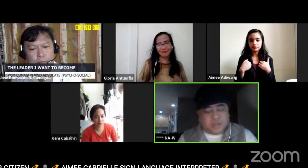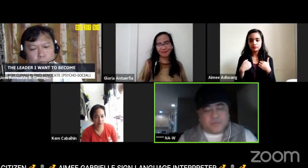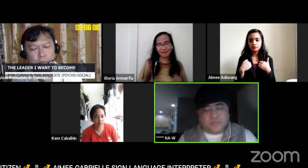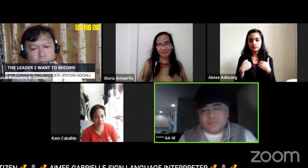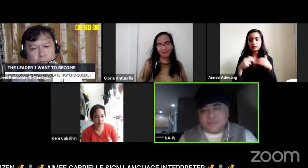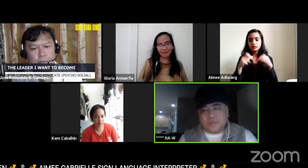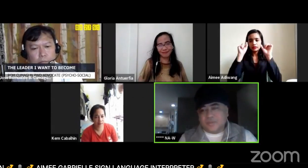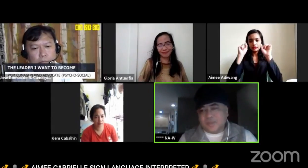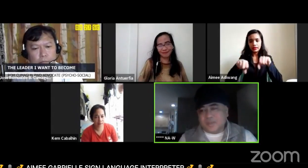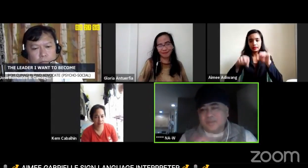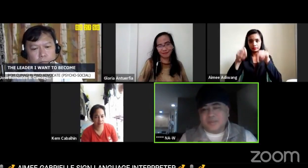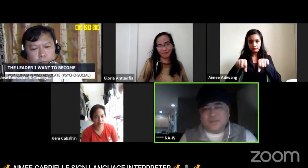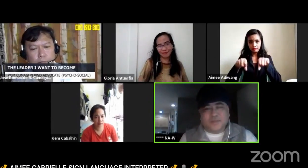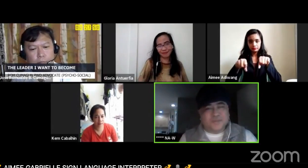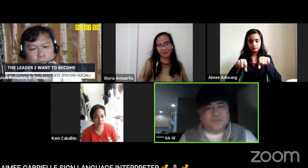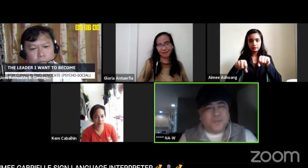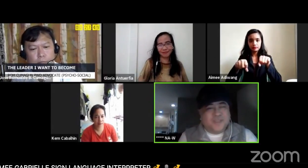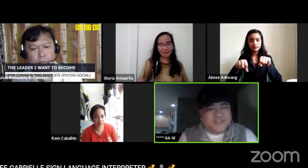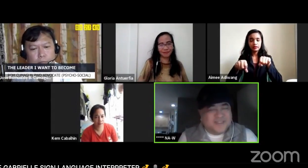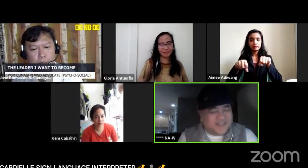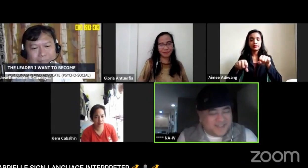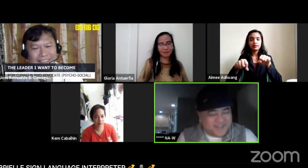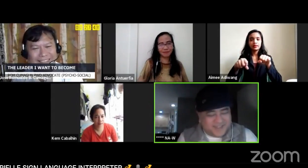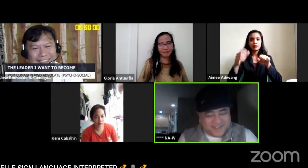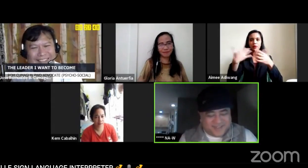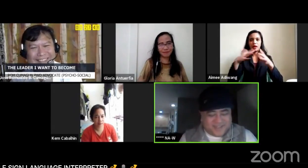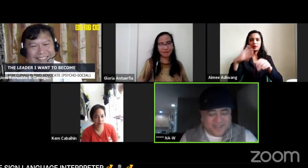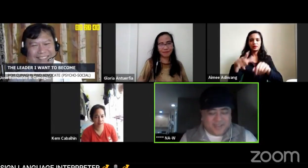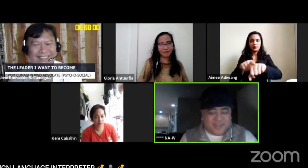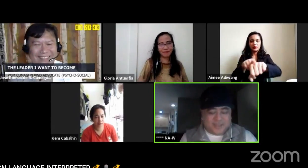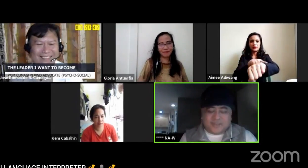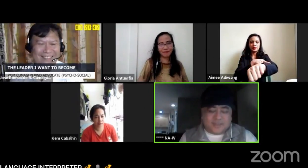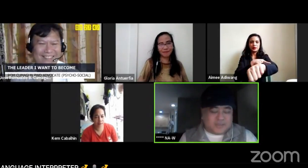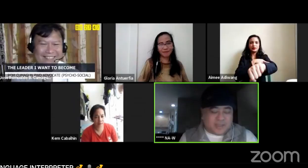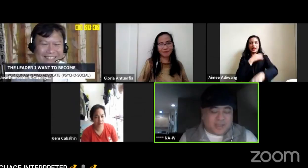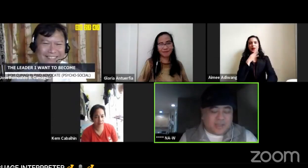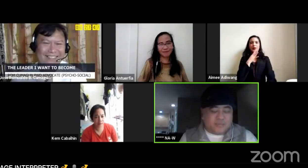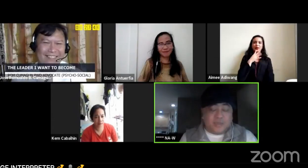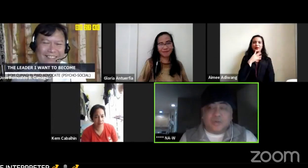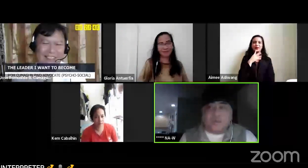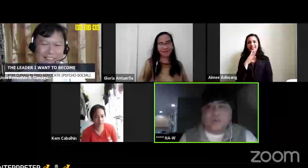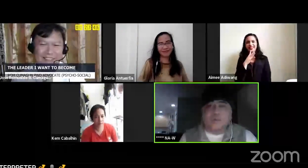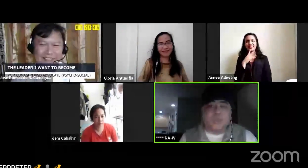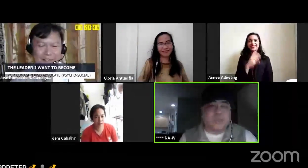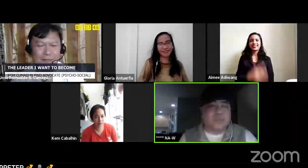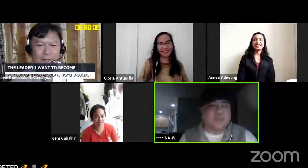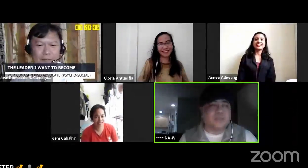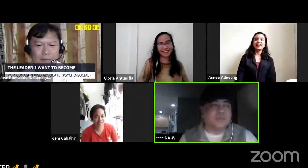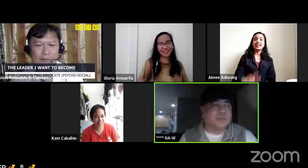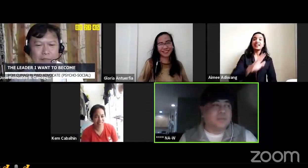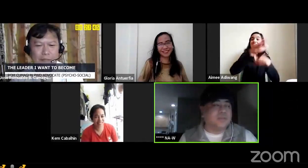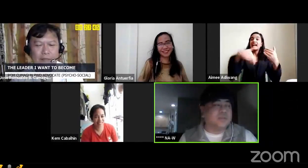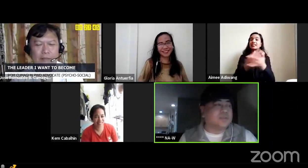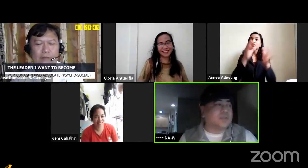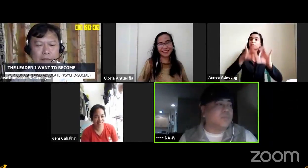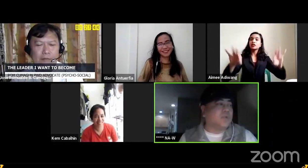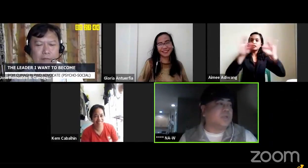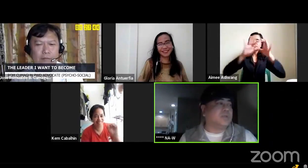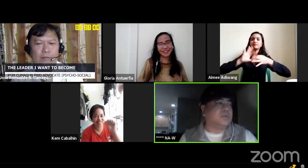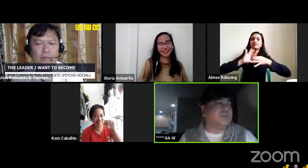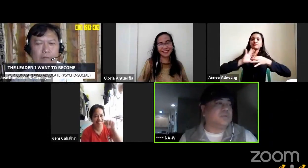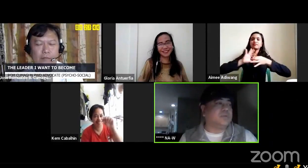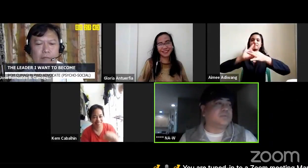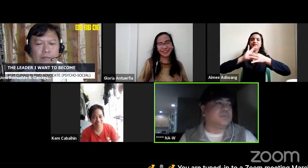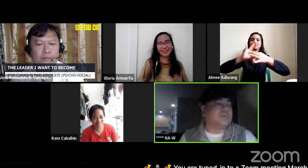you can take from my lengthy speech, is that we are all connected in